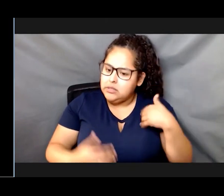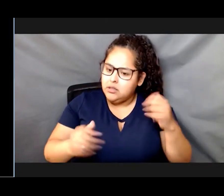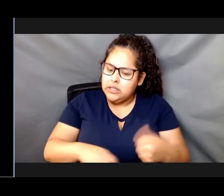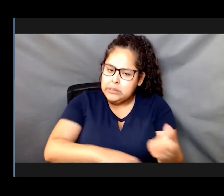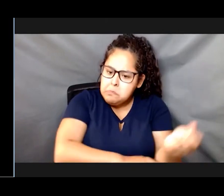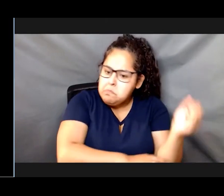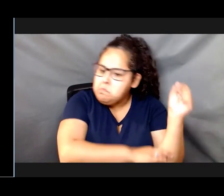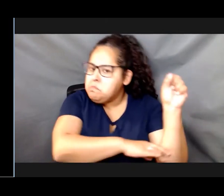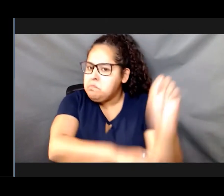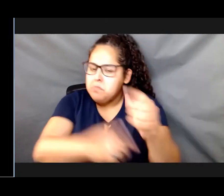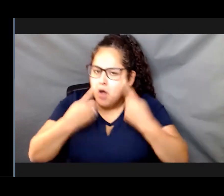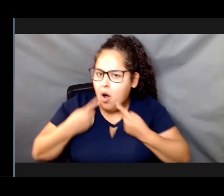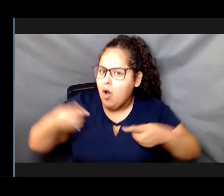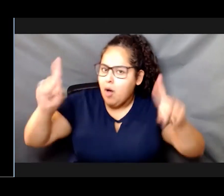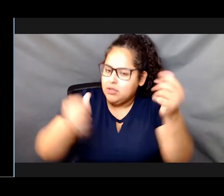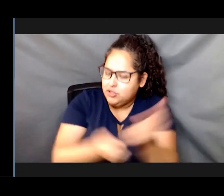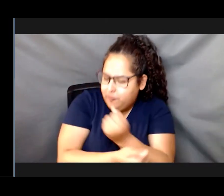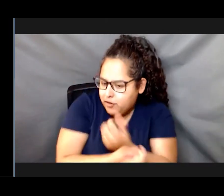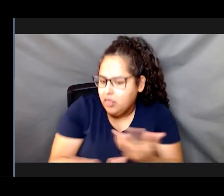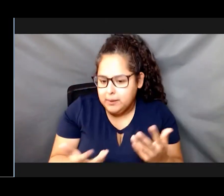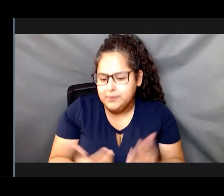I know that I will accomplish everything.